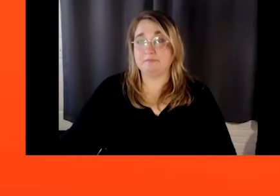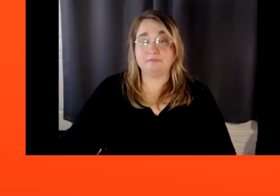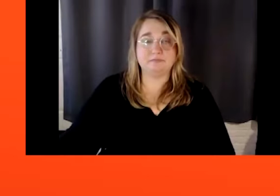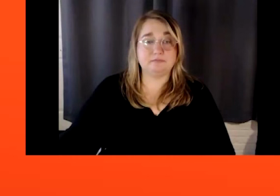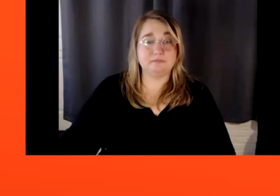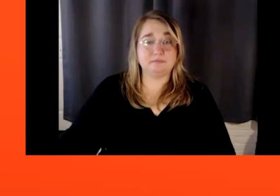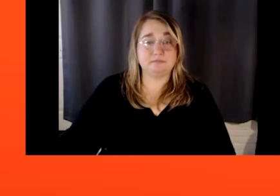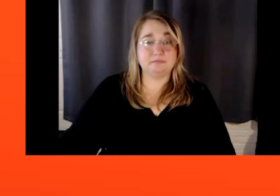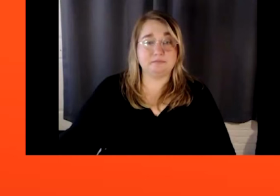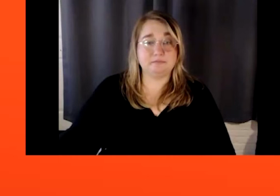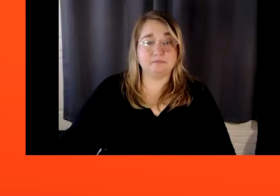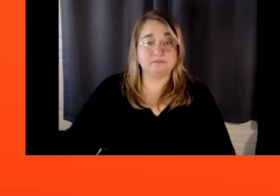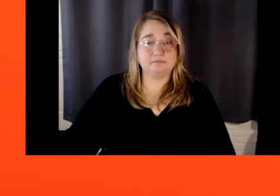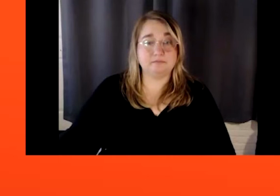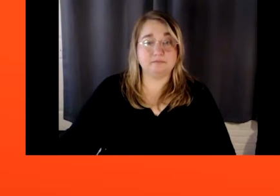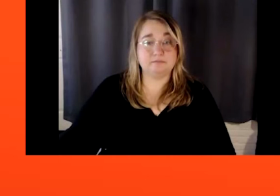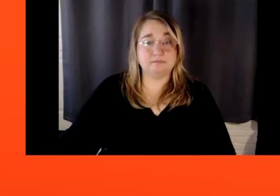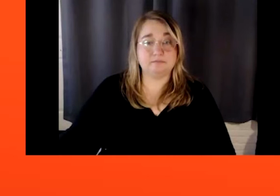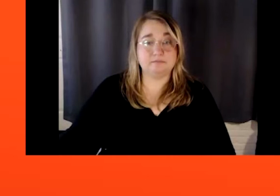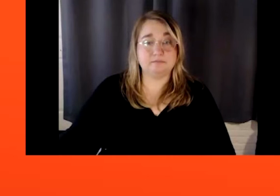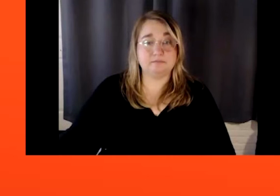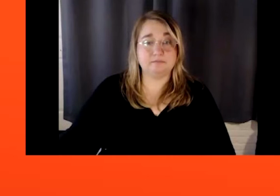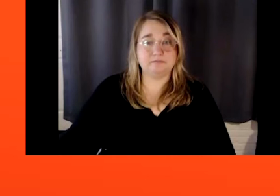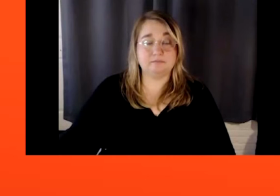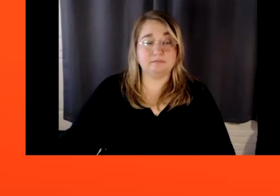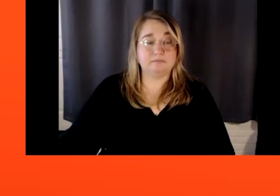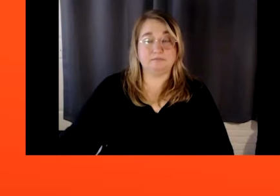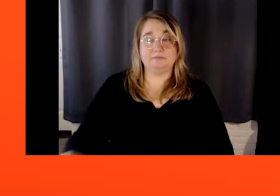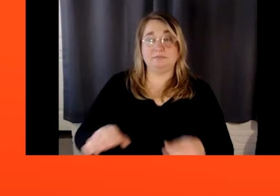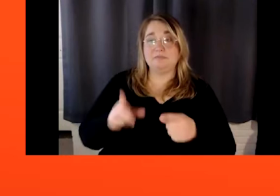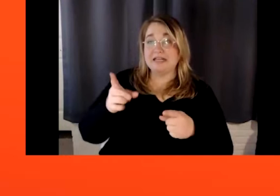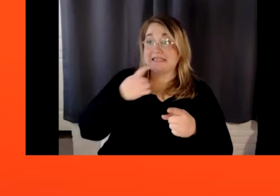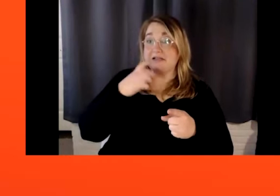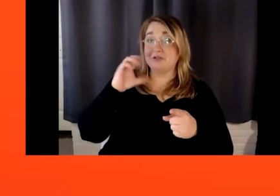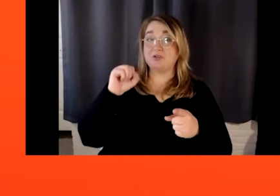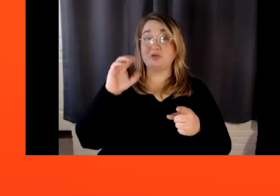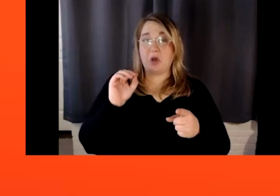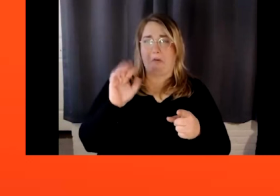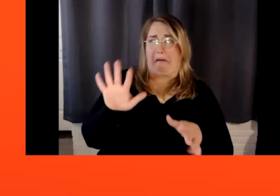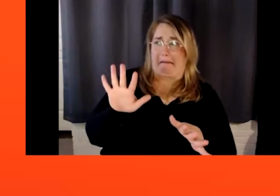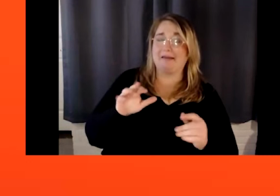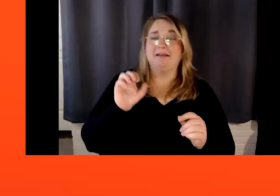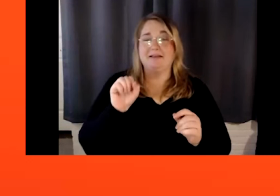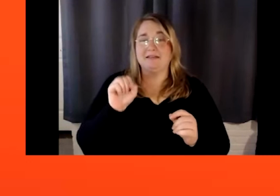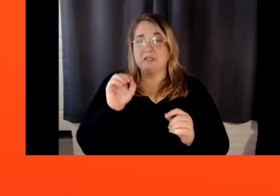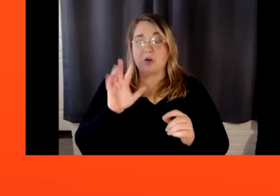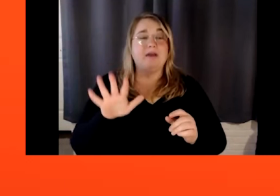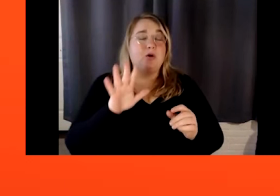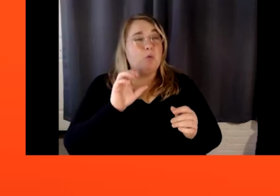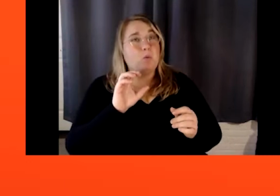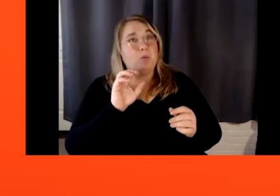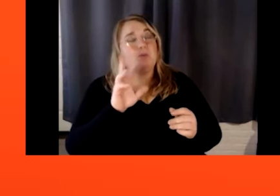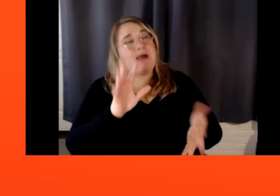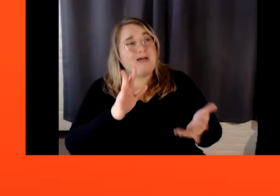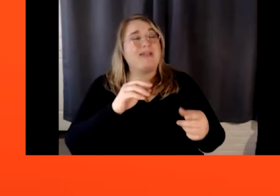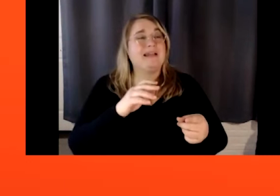So. Uh-oh, got the so. So you started with so. That's not how good. it can be this succinct, Yeah. but we had